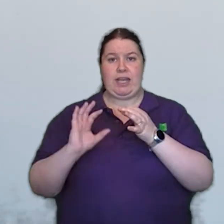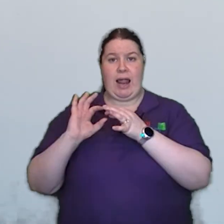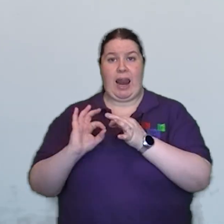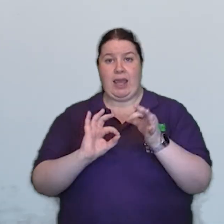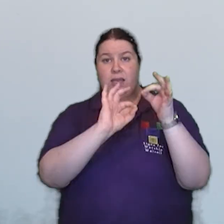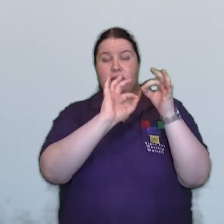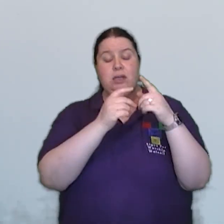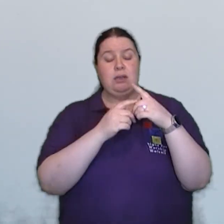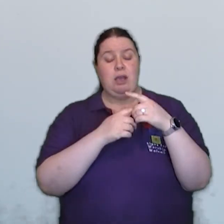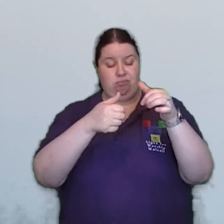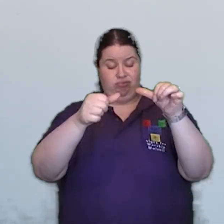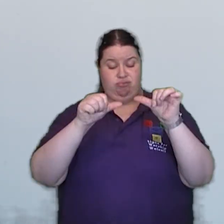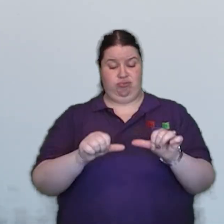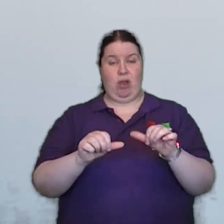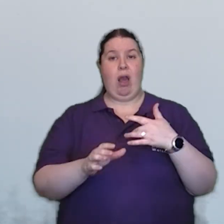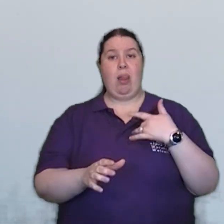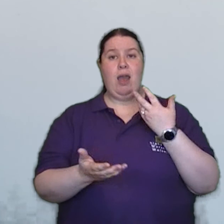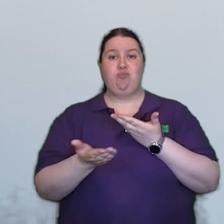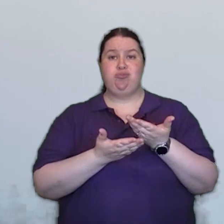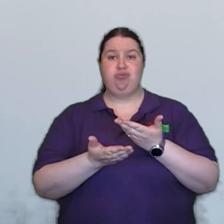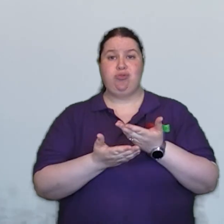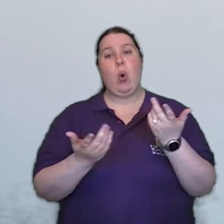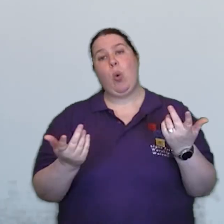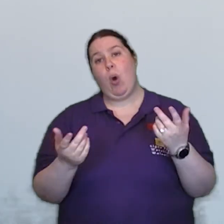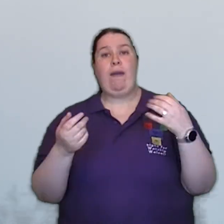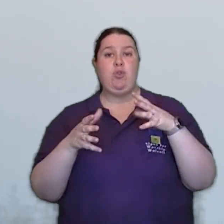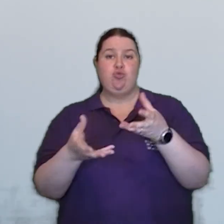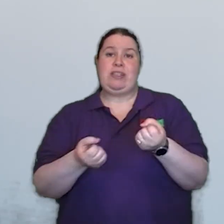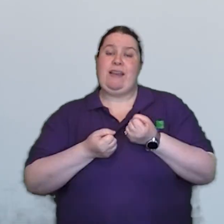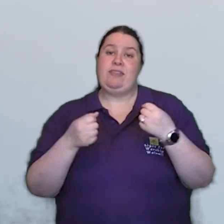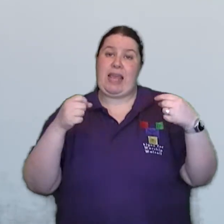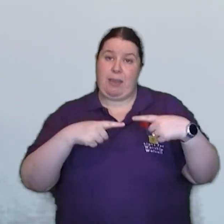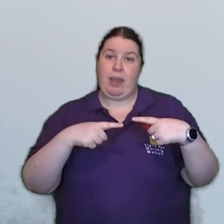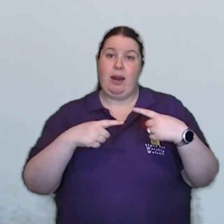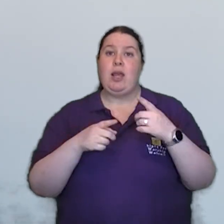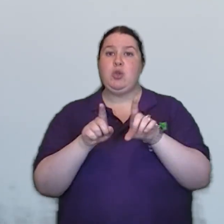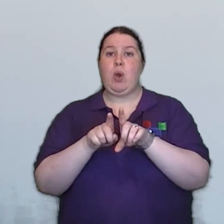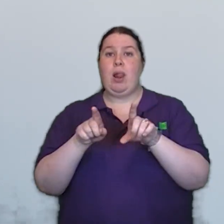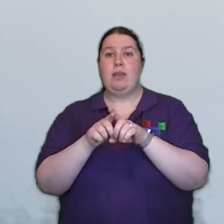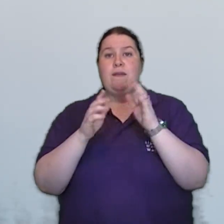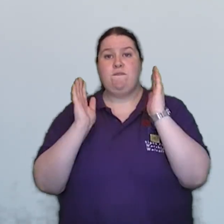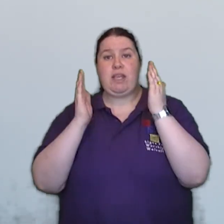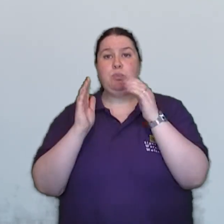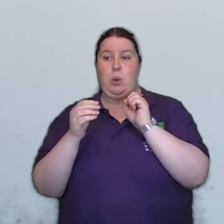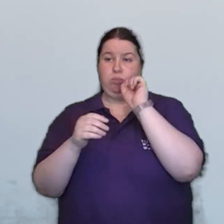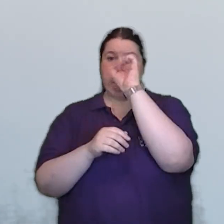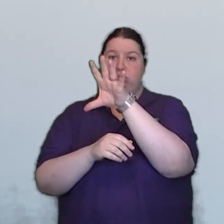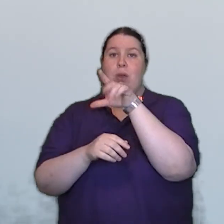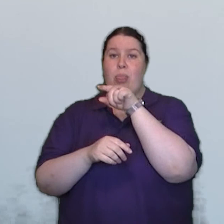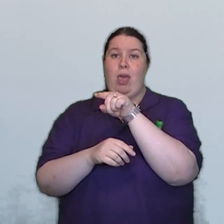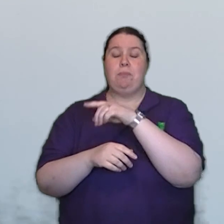is available in the live chat below, or it is on the email bulletin and Facebook post about this